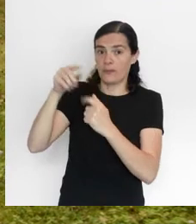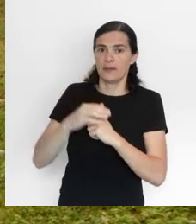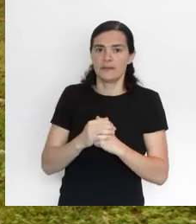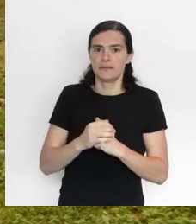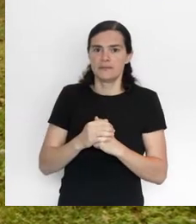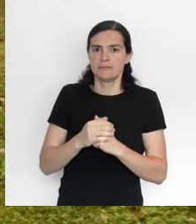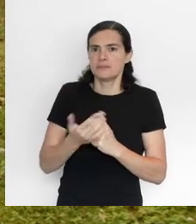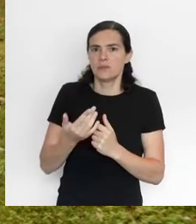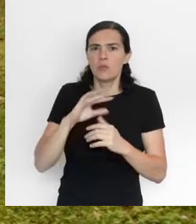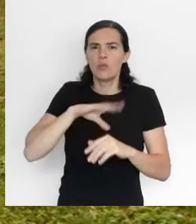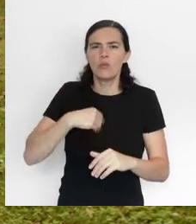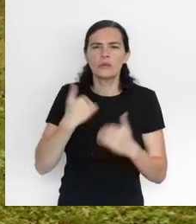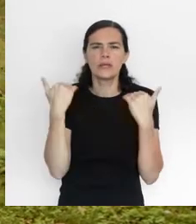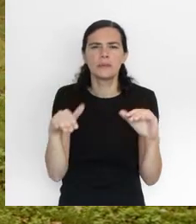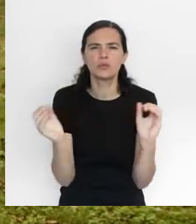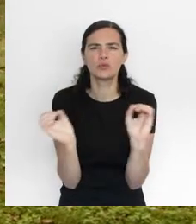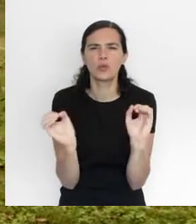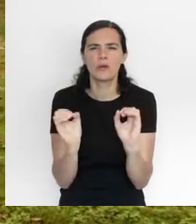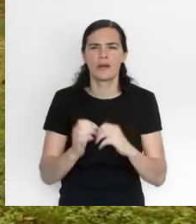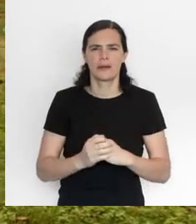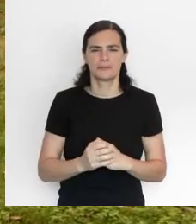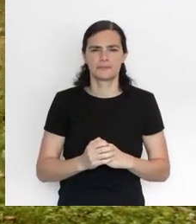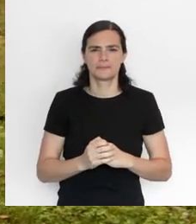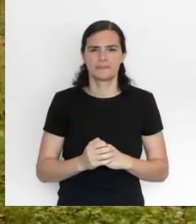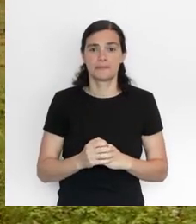leads to a limitless world